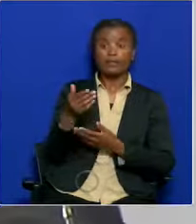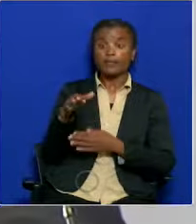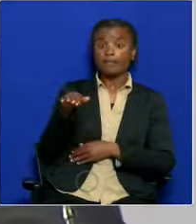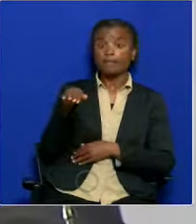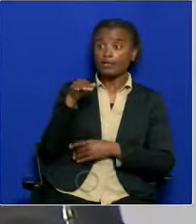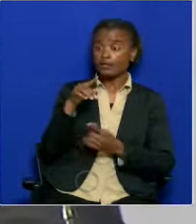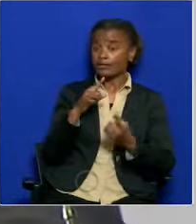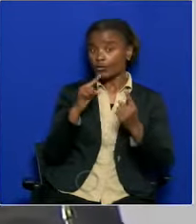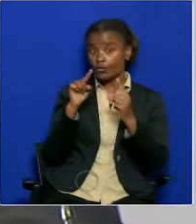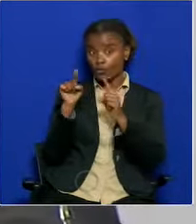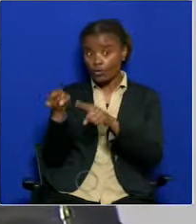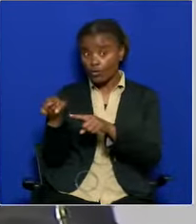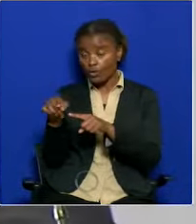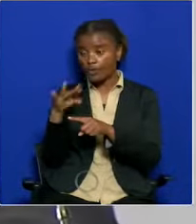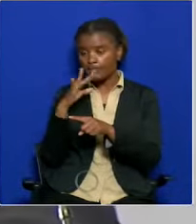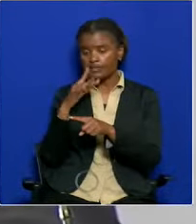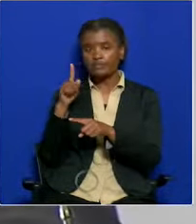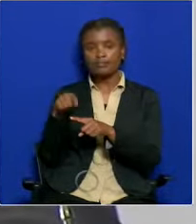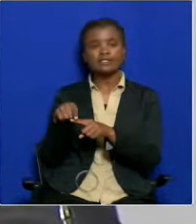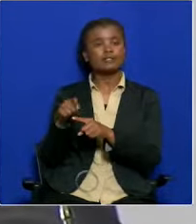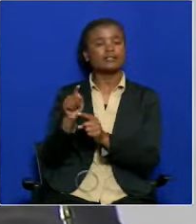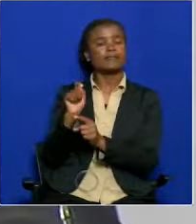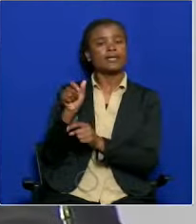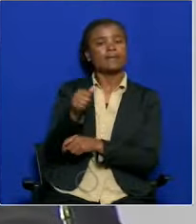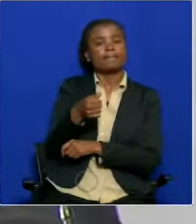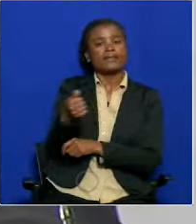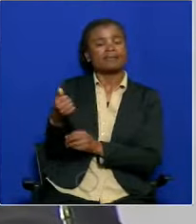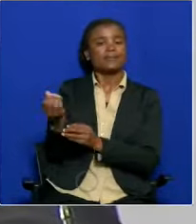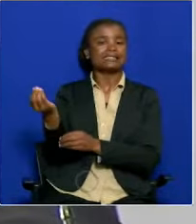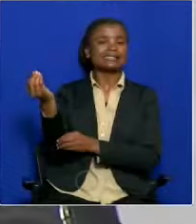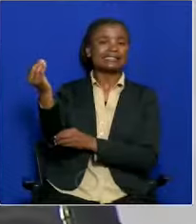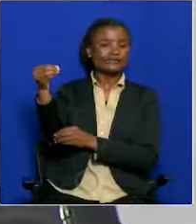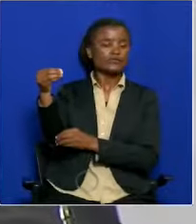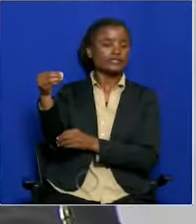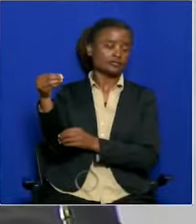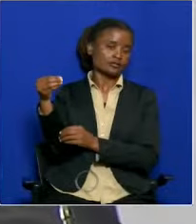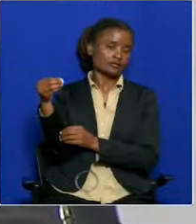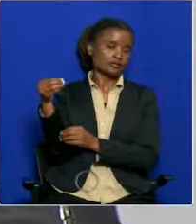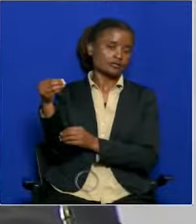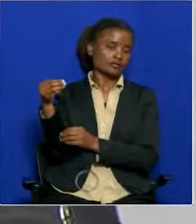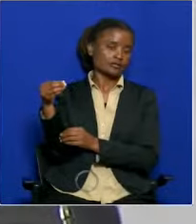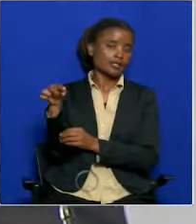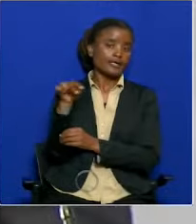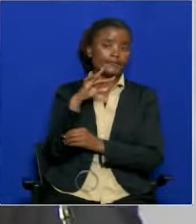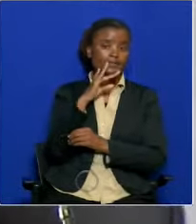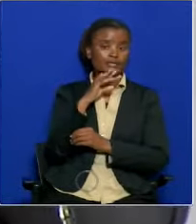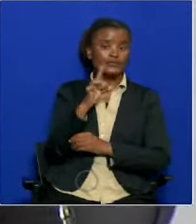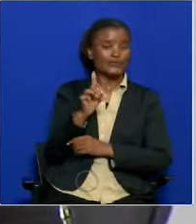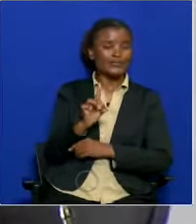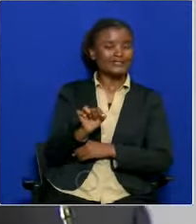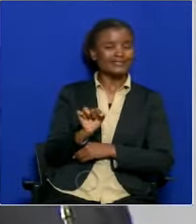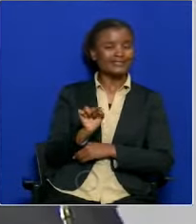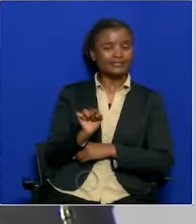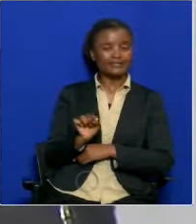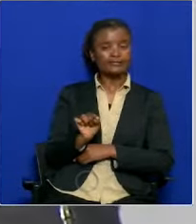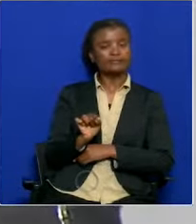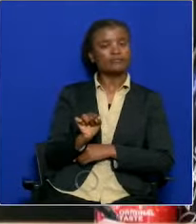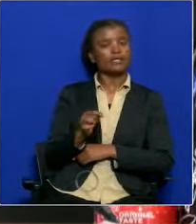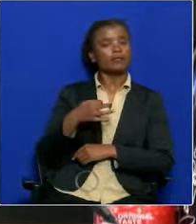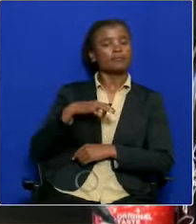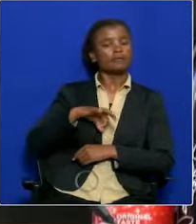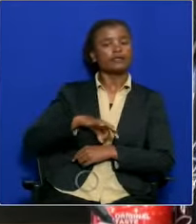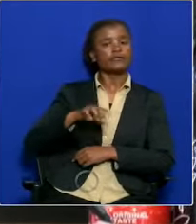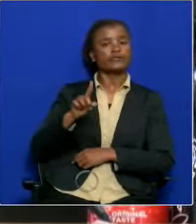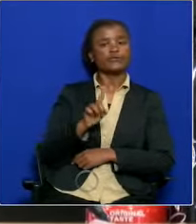pay interest on it. So at the very least, your benefit here is that you got a